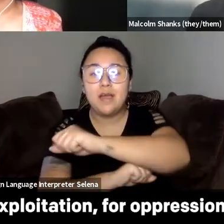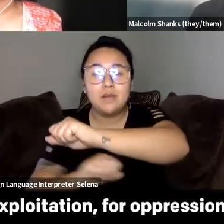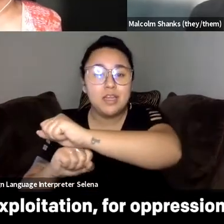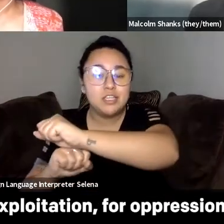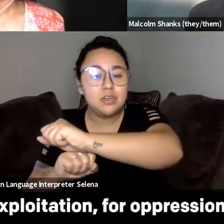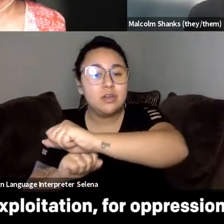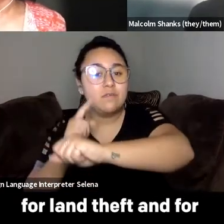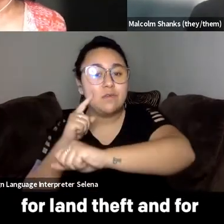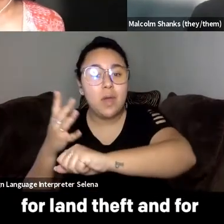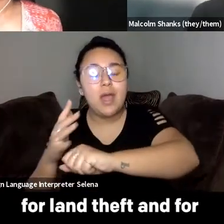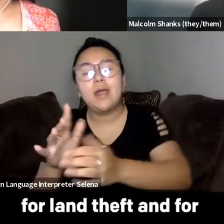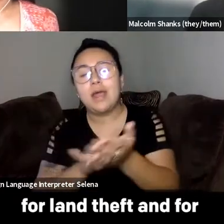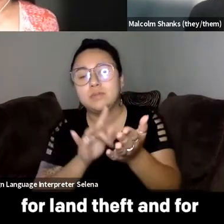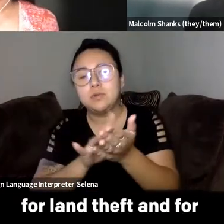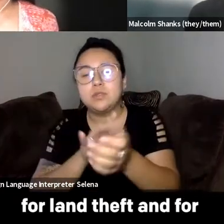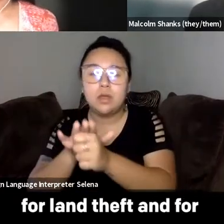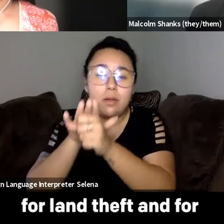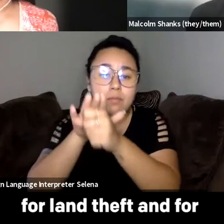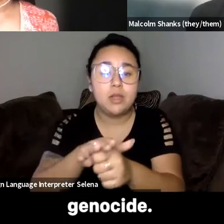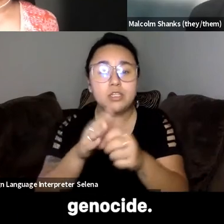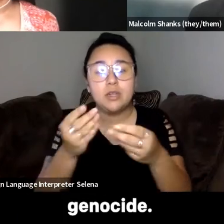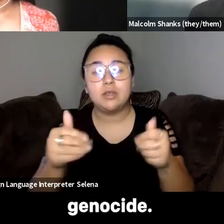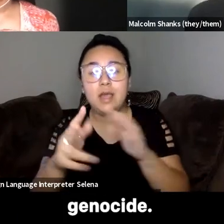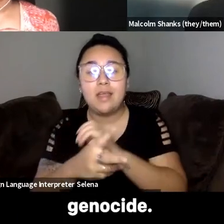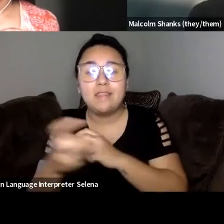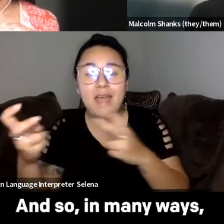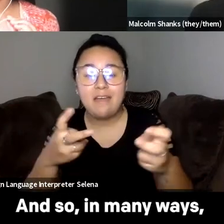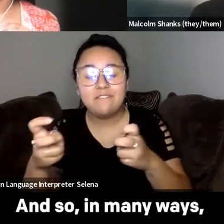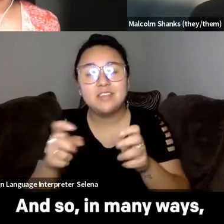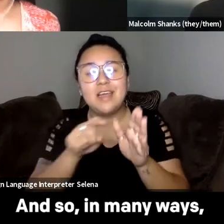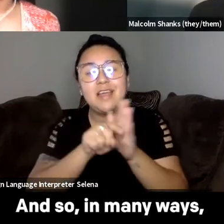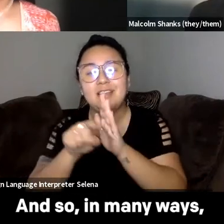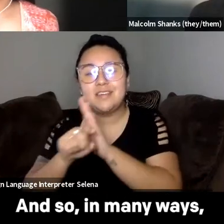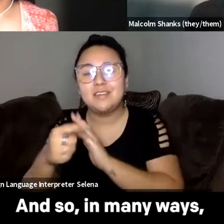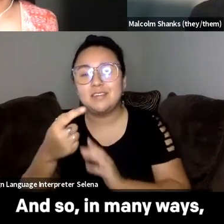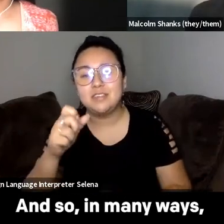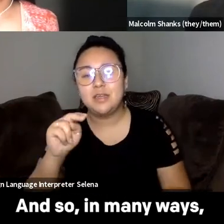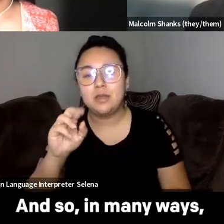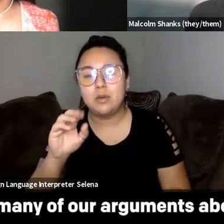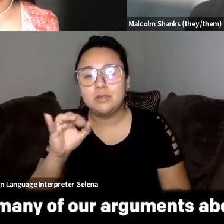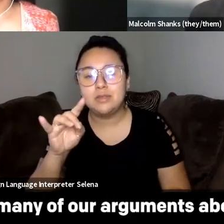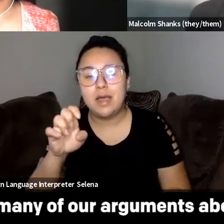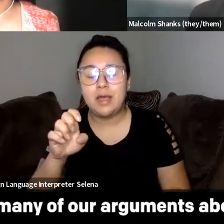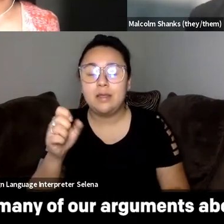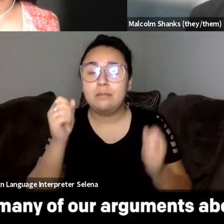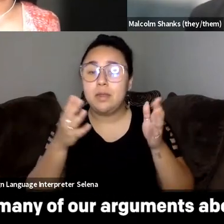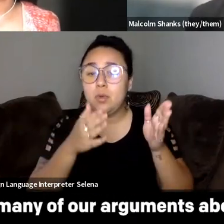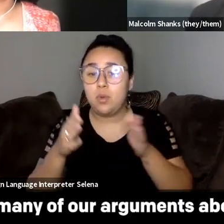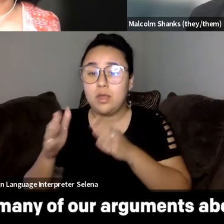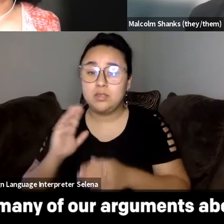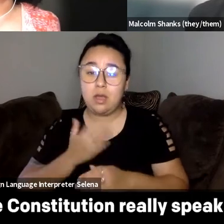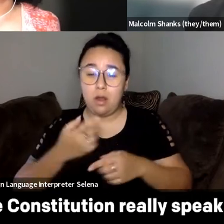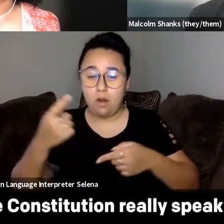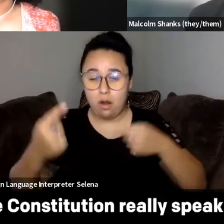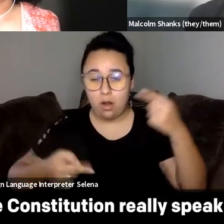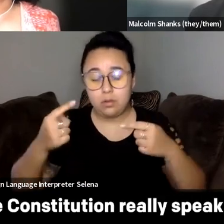for oppression, for land theft, and for genocide. And so in many ways, so many of our arguments